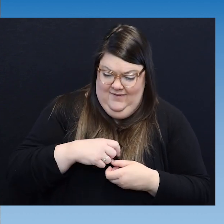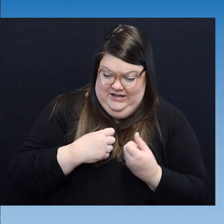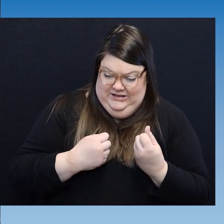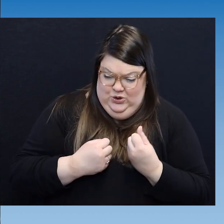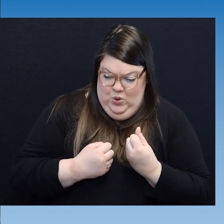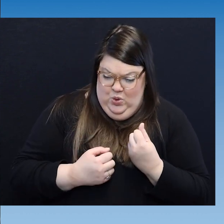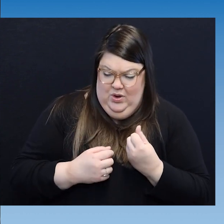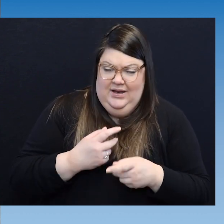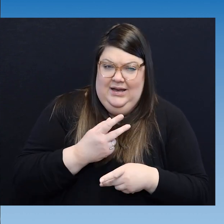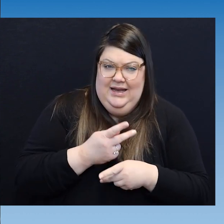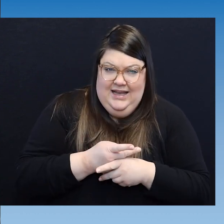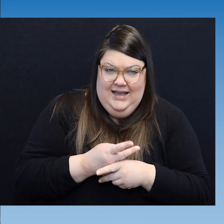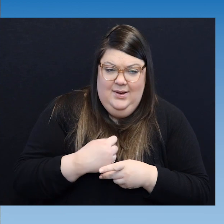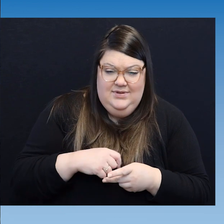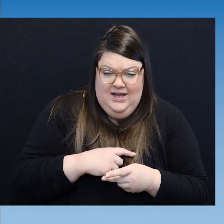that keeps us